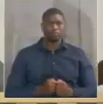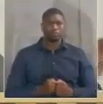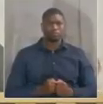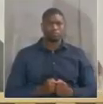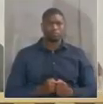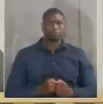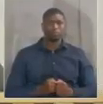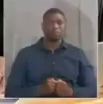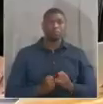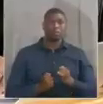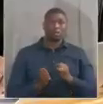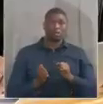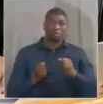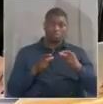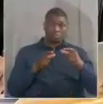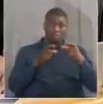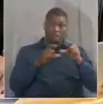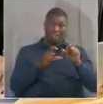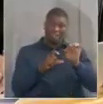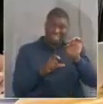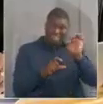is paragraph 3